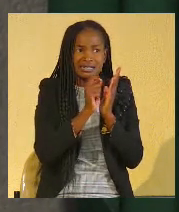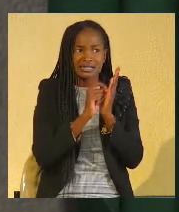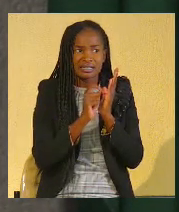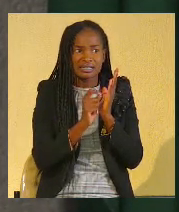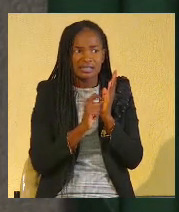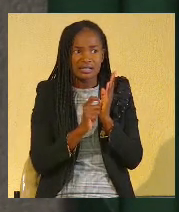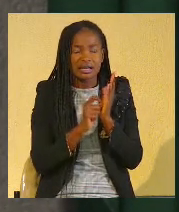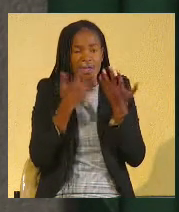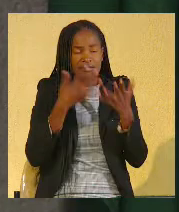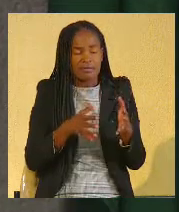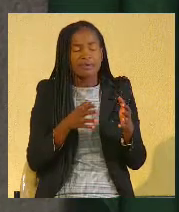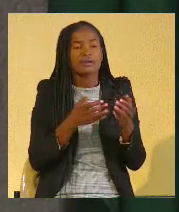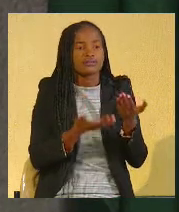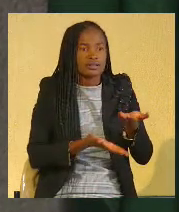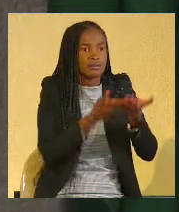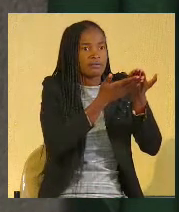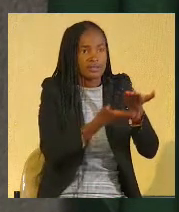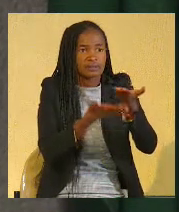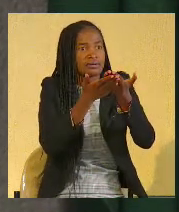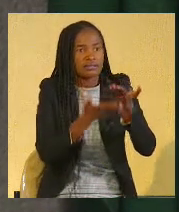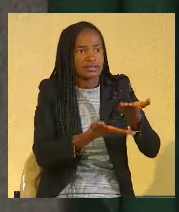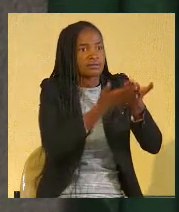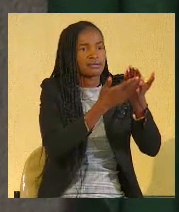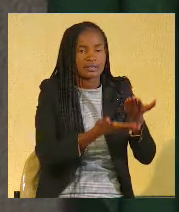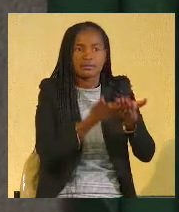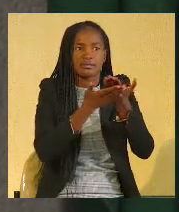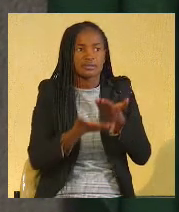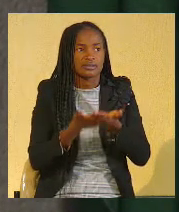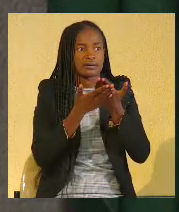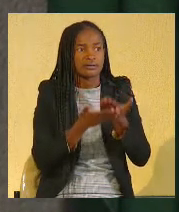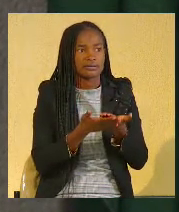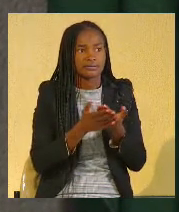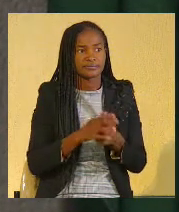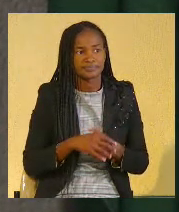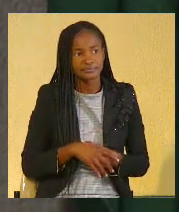then act accordingly to assist the public.